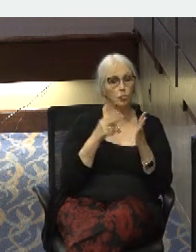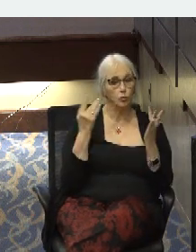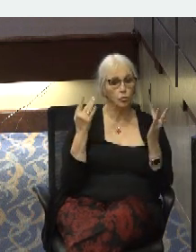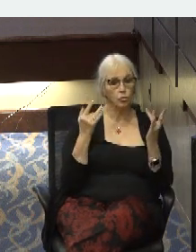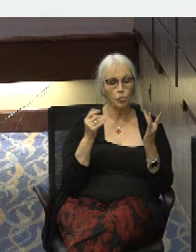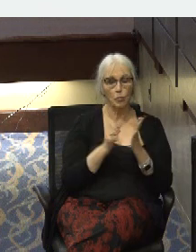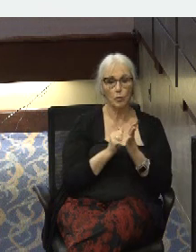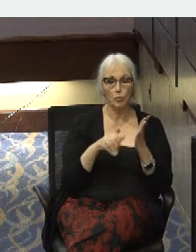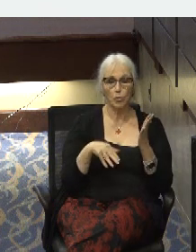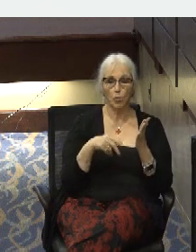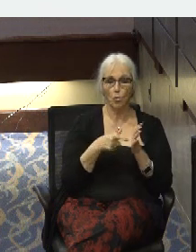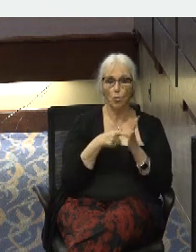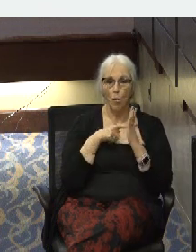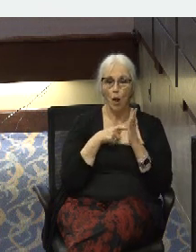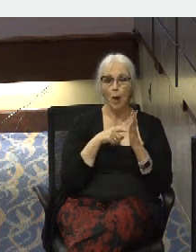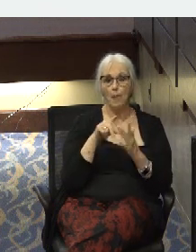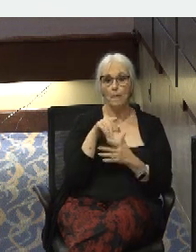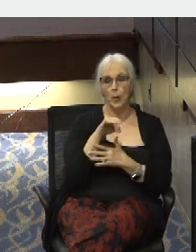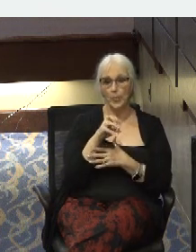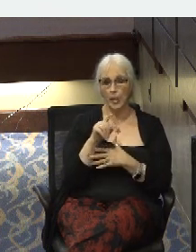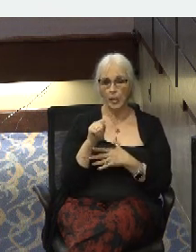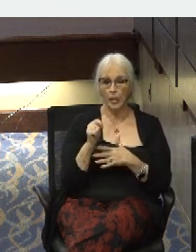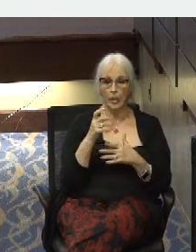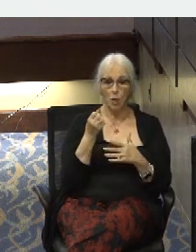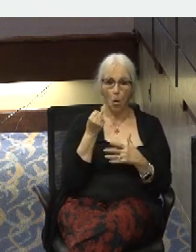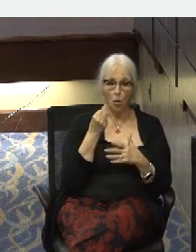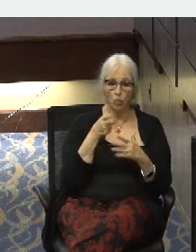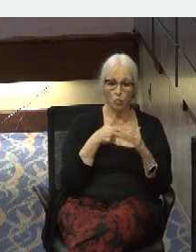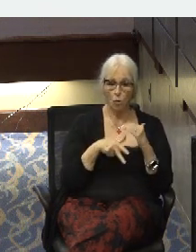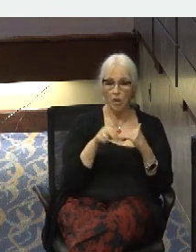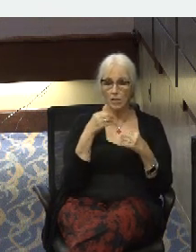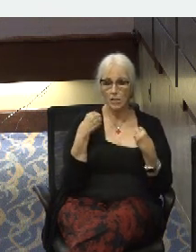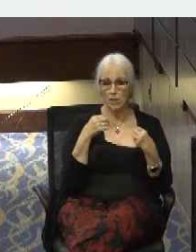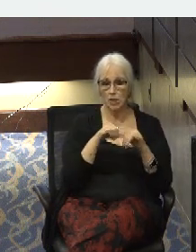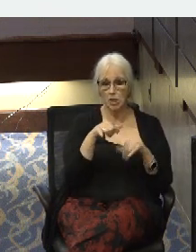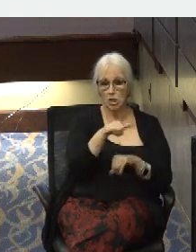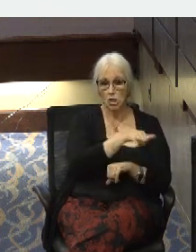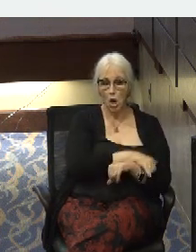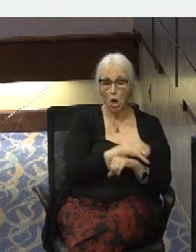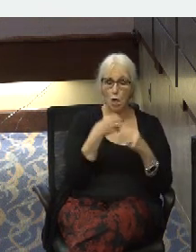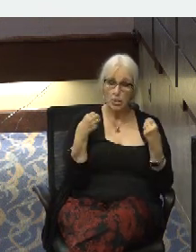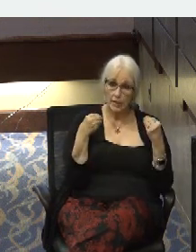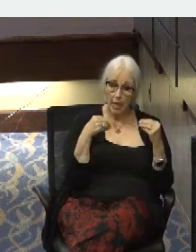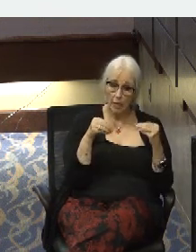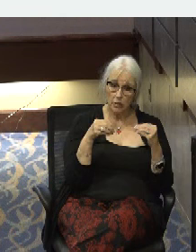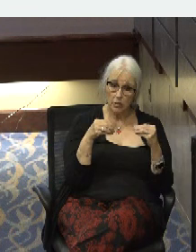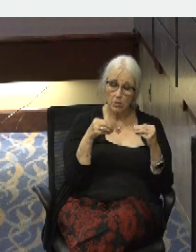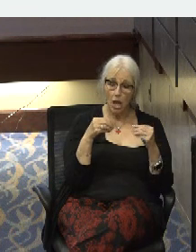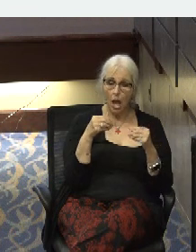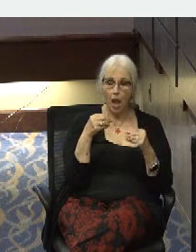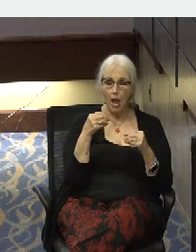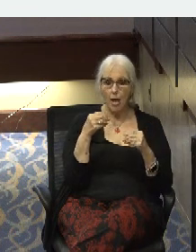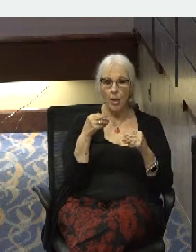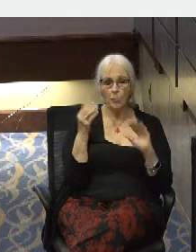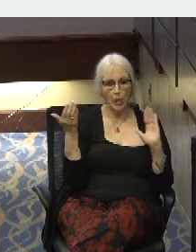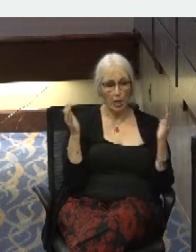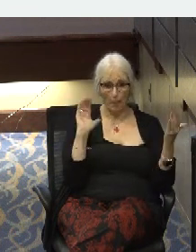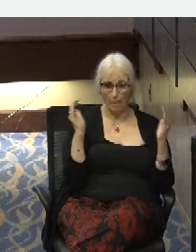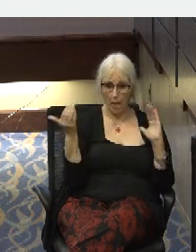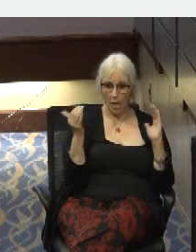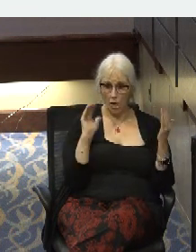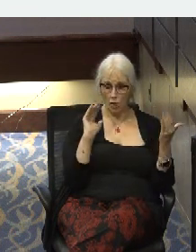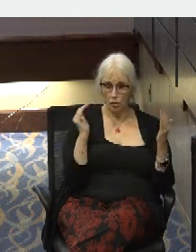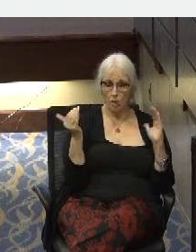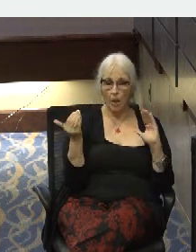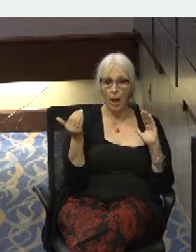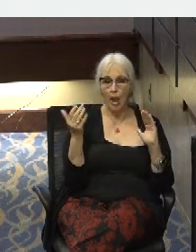requirements for a permit and fees associated with holding garage or yard sales. We did a peer city comparison